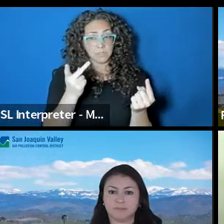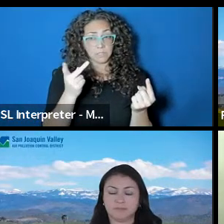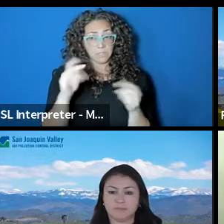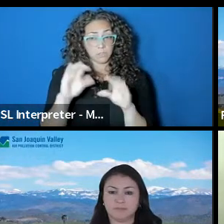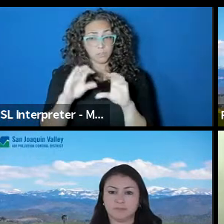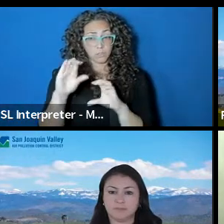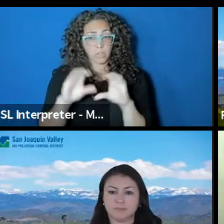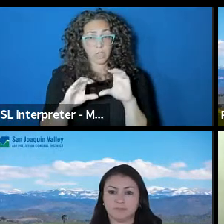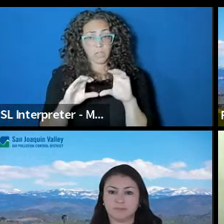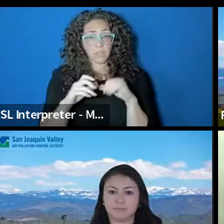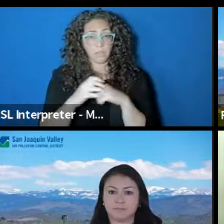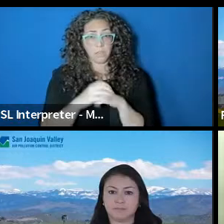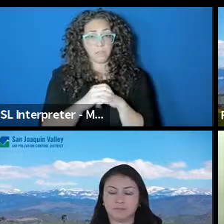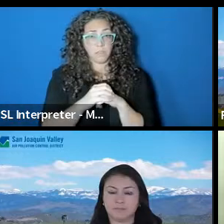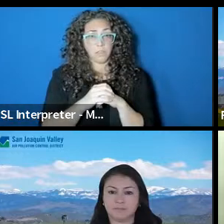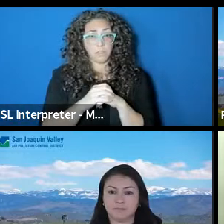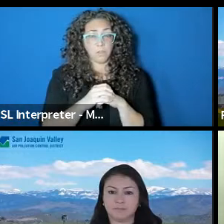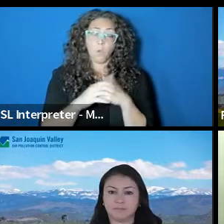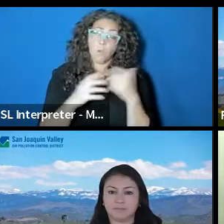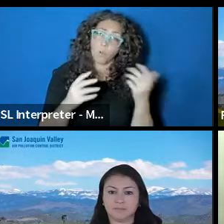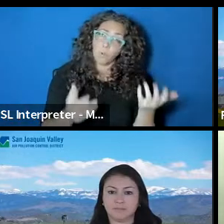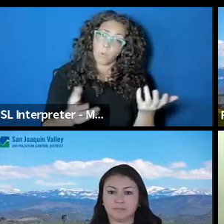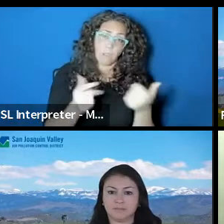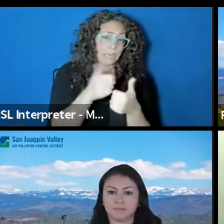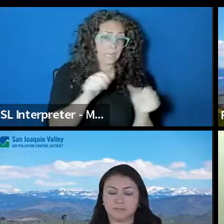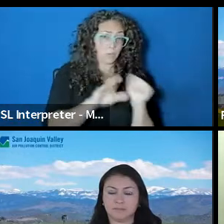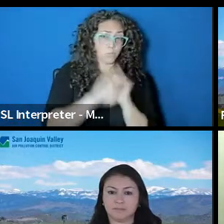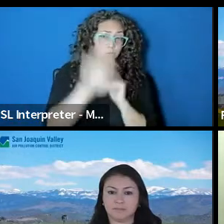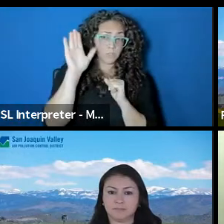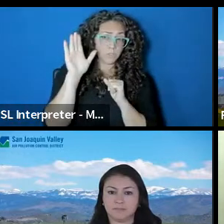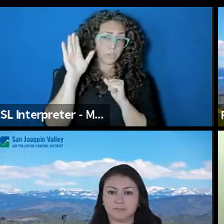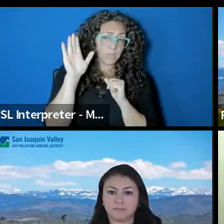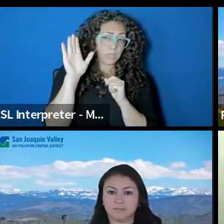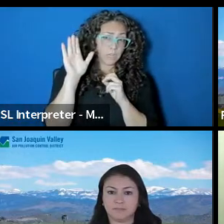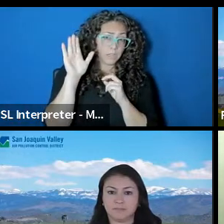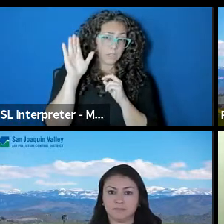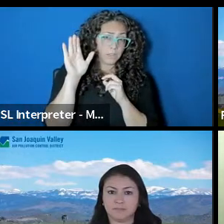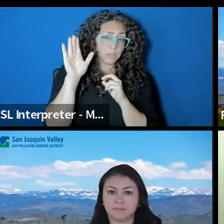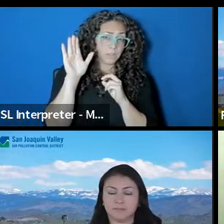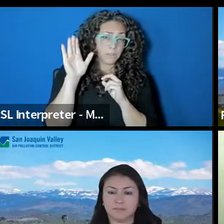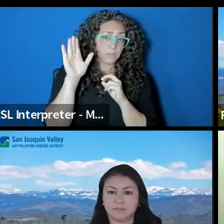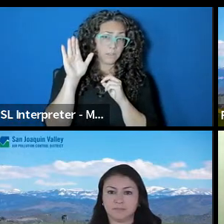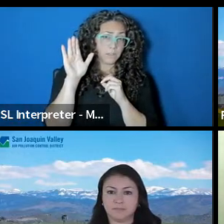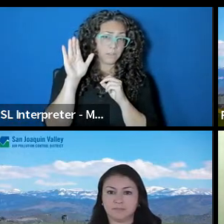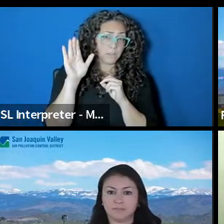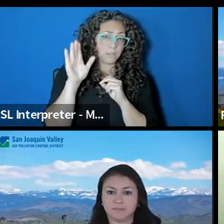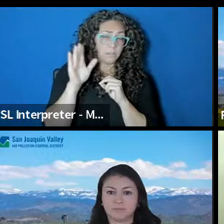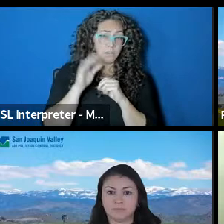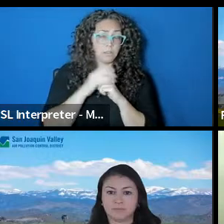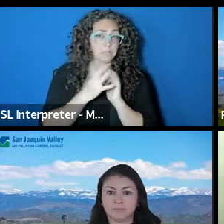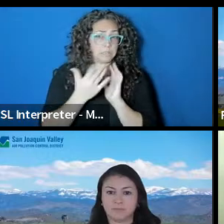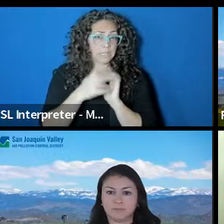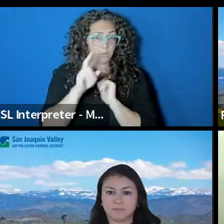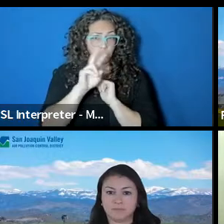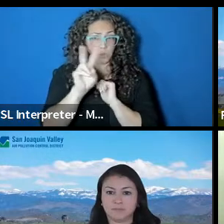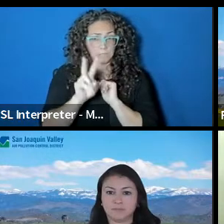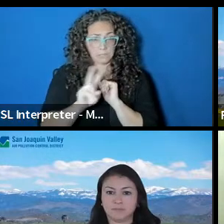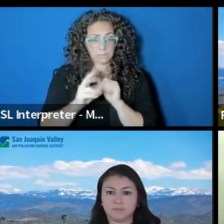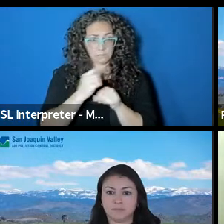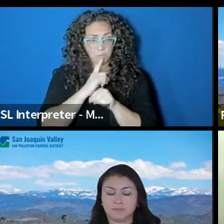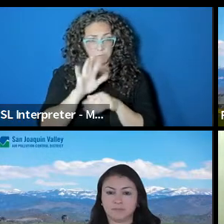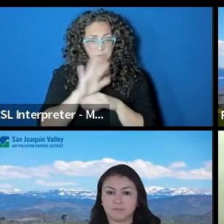chat, or anyone raising their hand, and once again, doing a quick browse